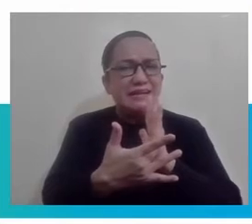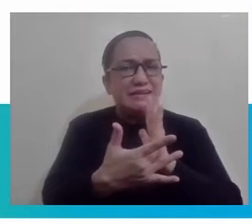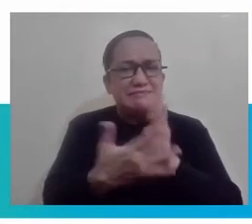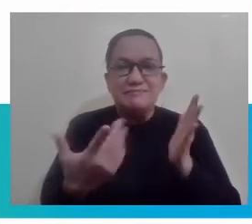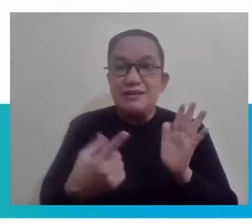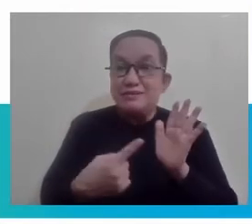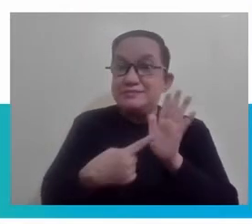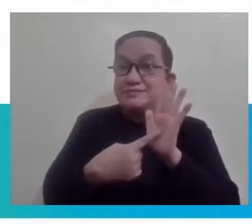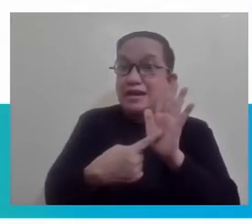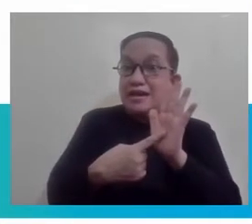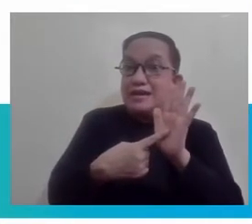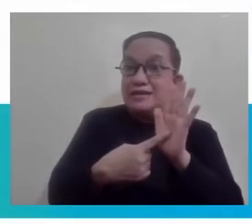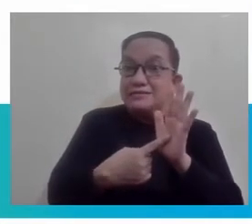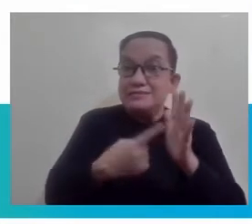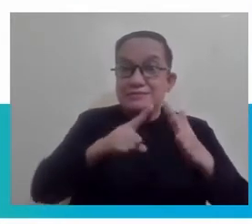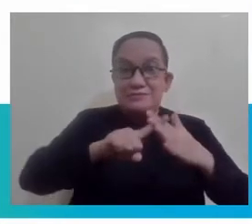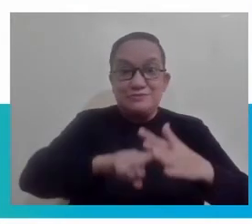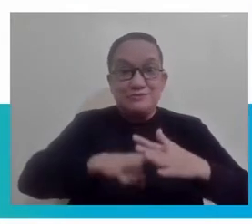her connected.